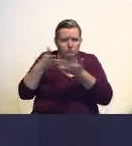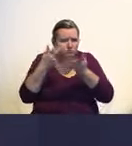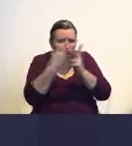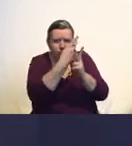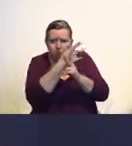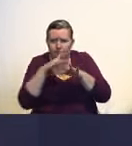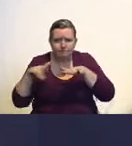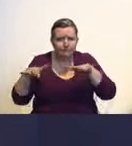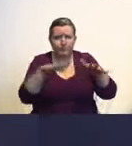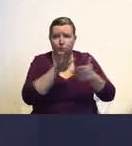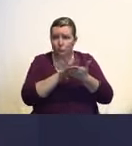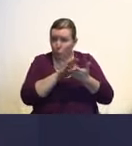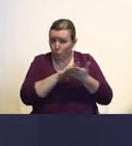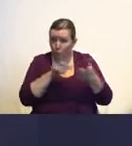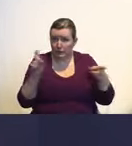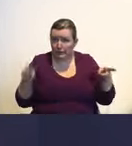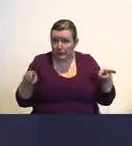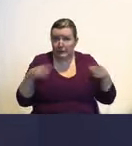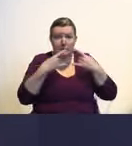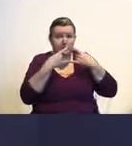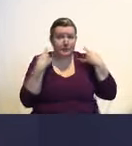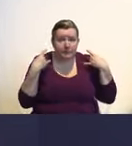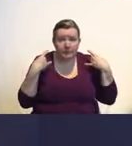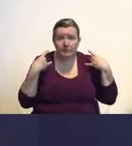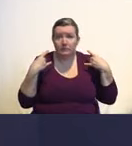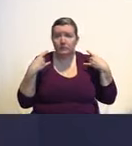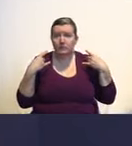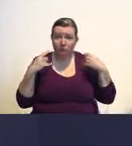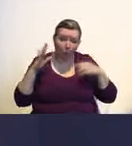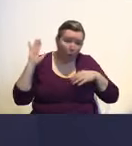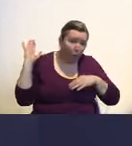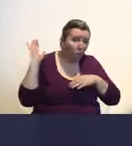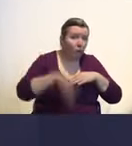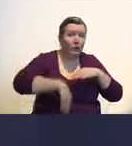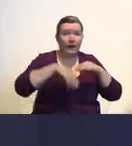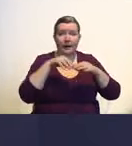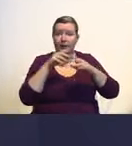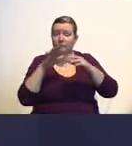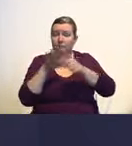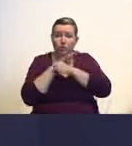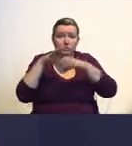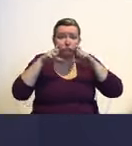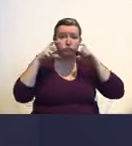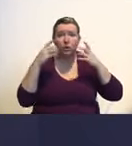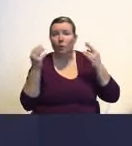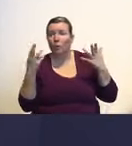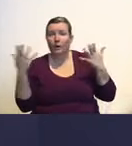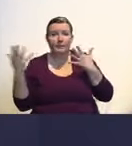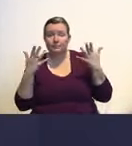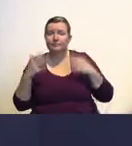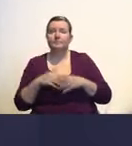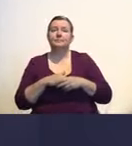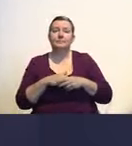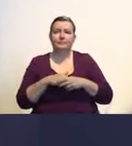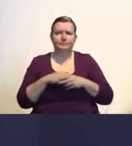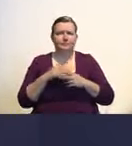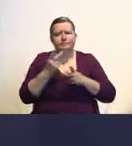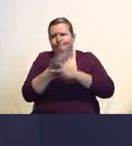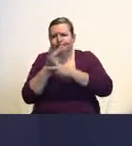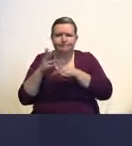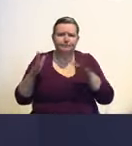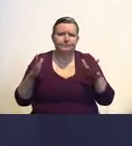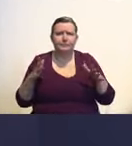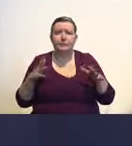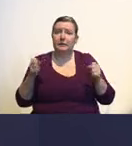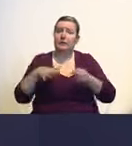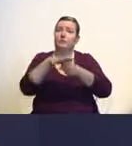universal masking policy is appropriate for their schools and child care centers. Providing a healthy and safe